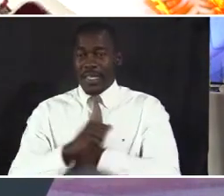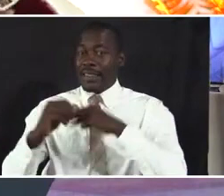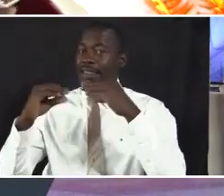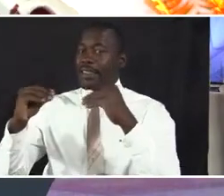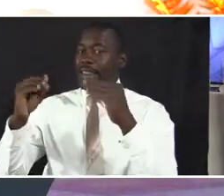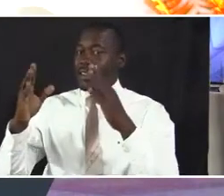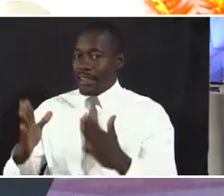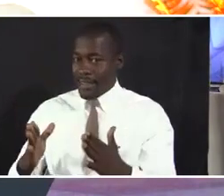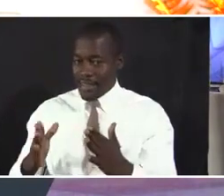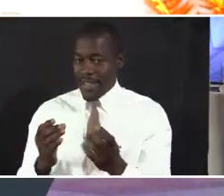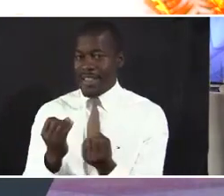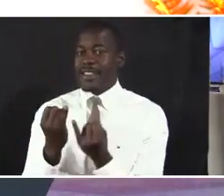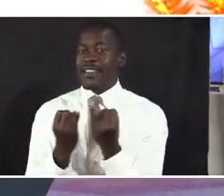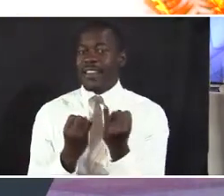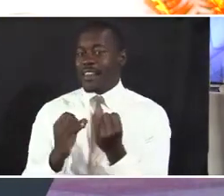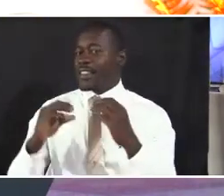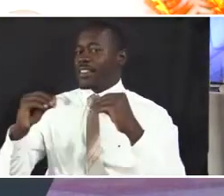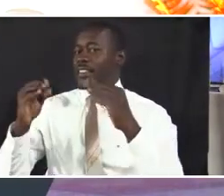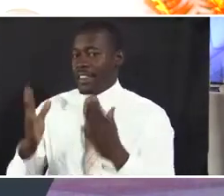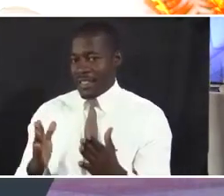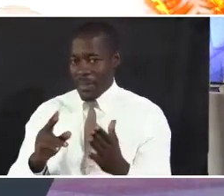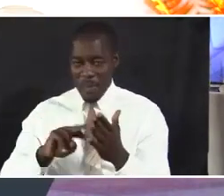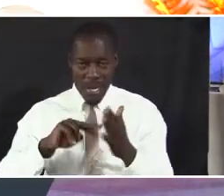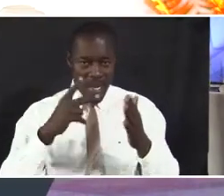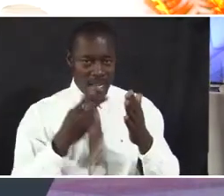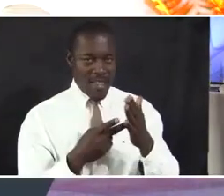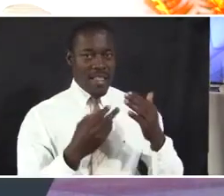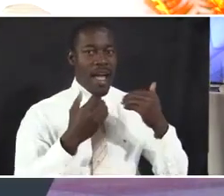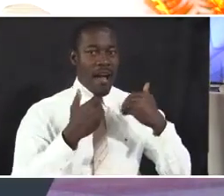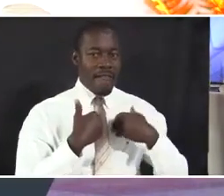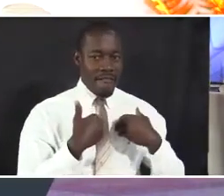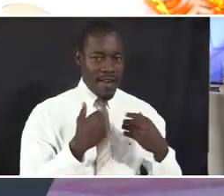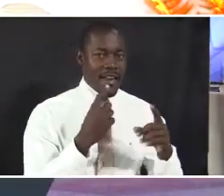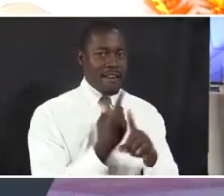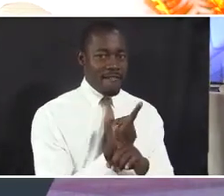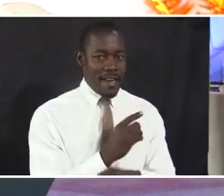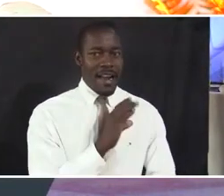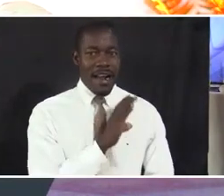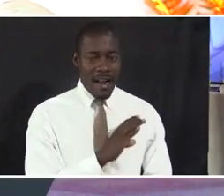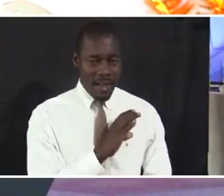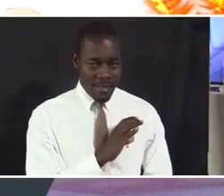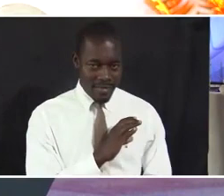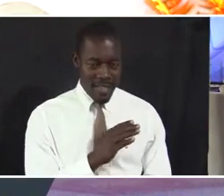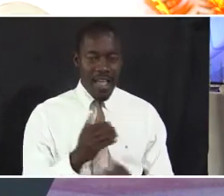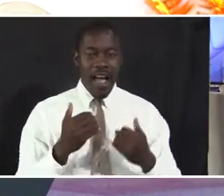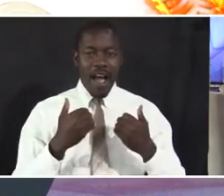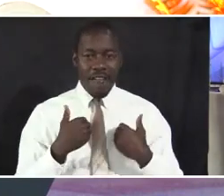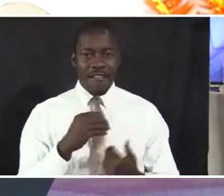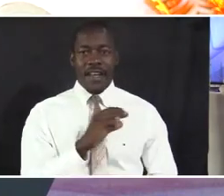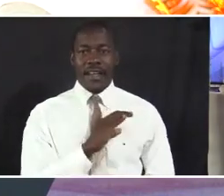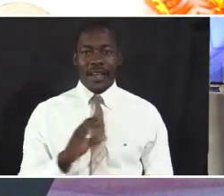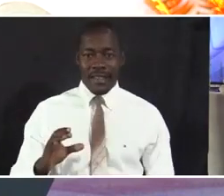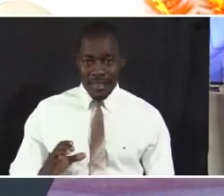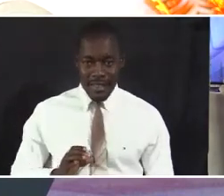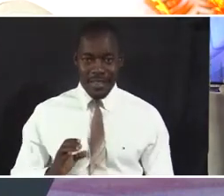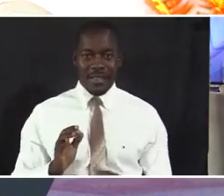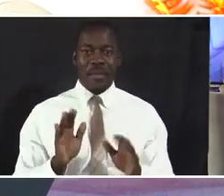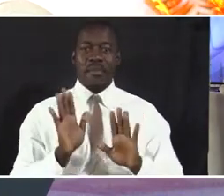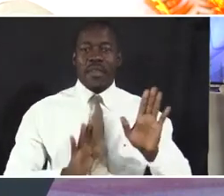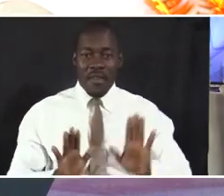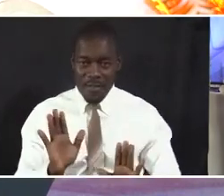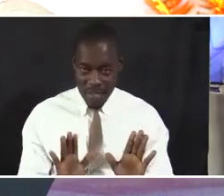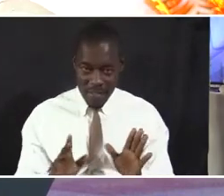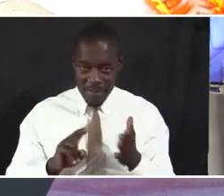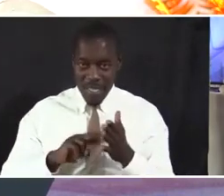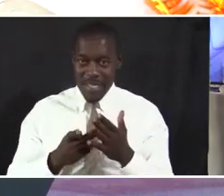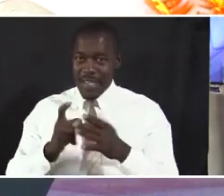towards molding Christian moral values and Christian principles for each learner. When it comes to Adventist education, I think